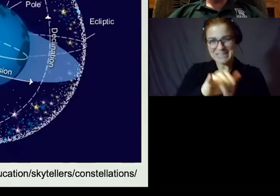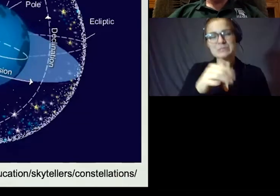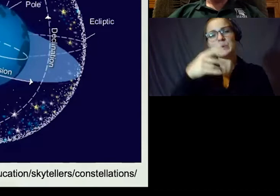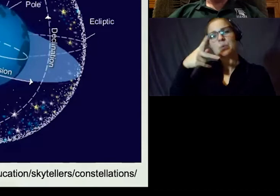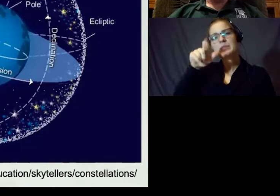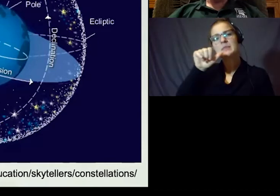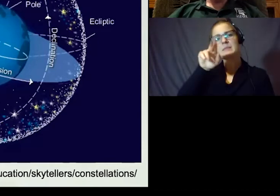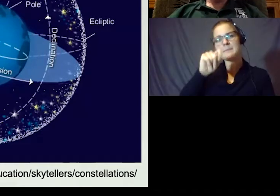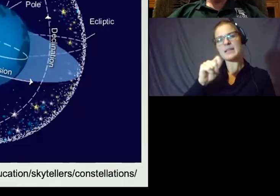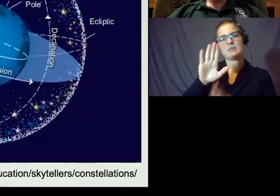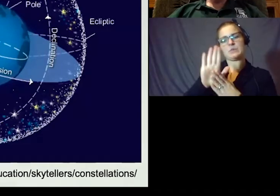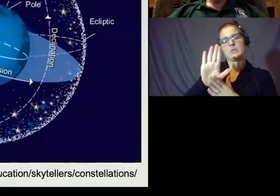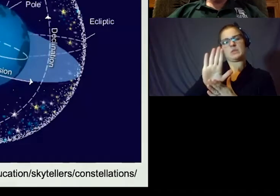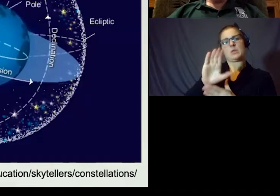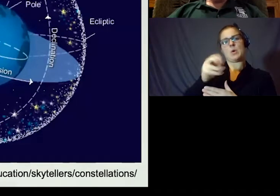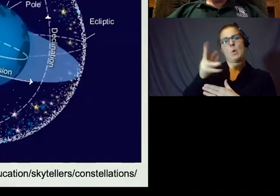Greeks had that figured out.